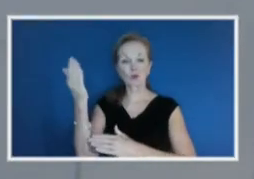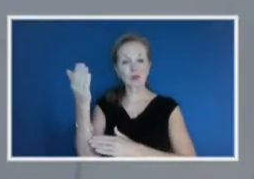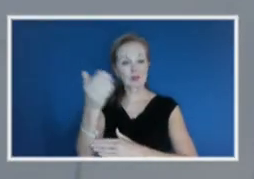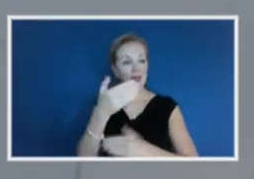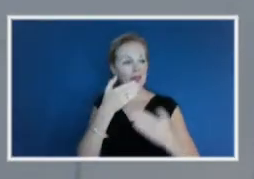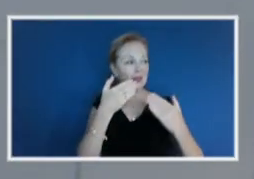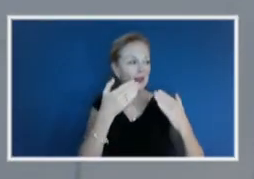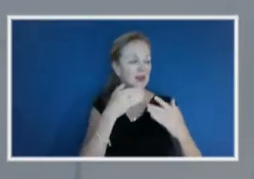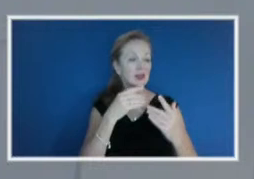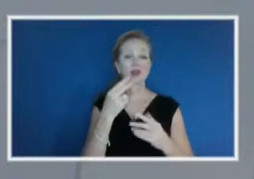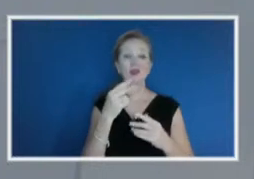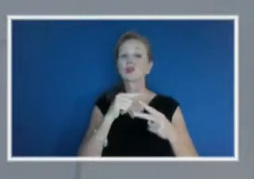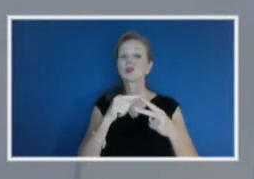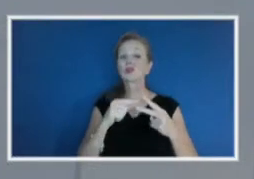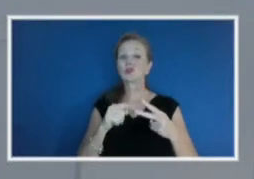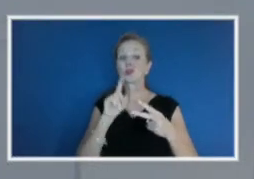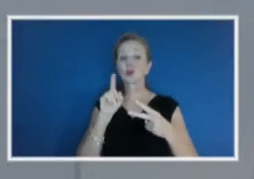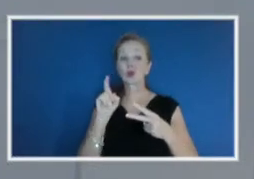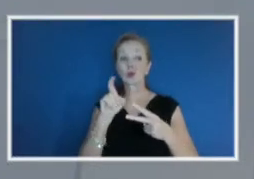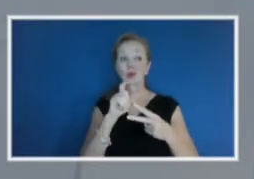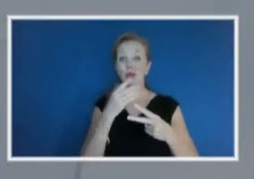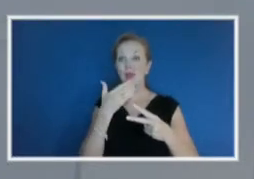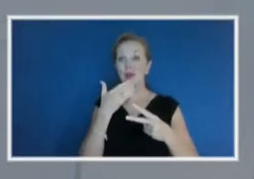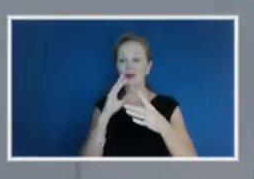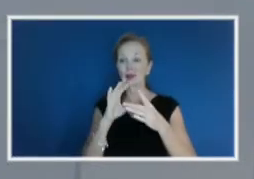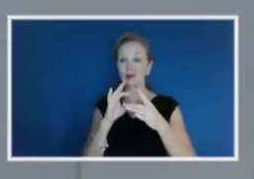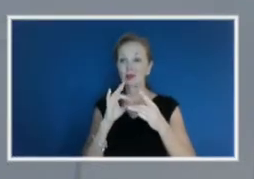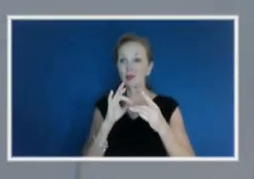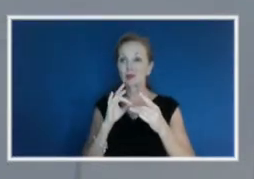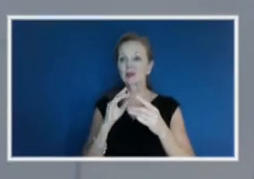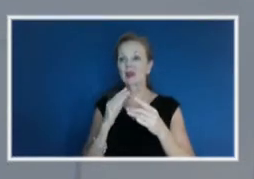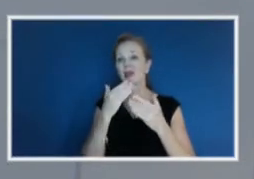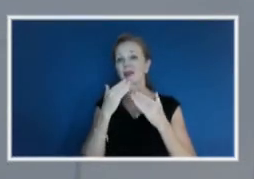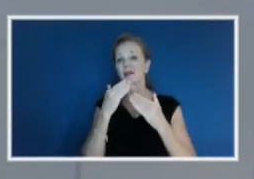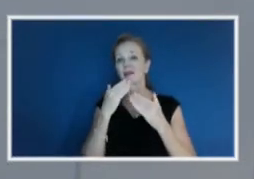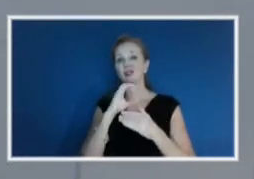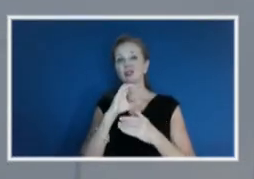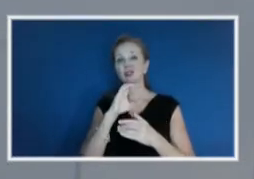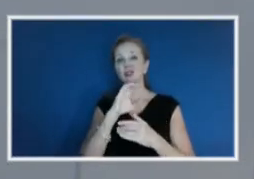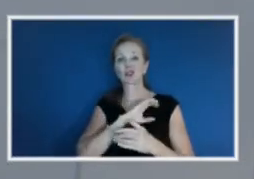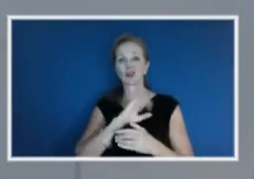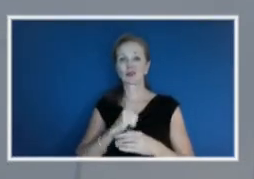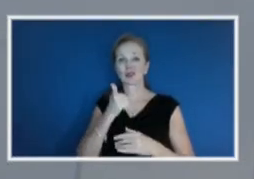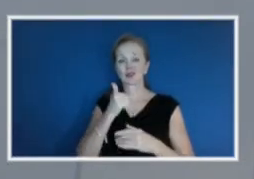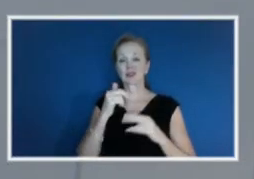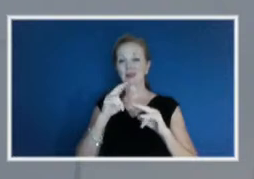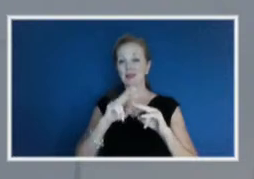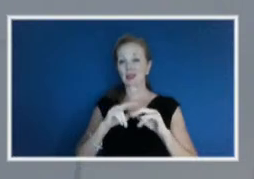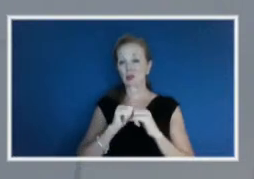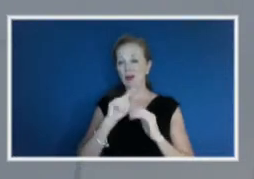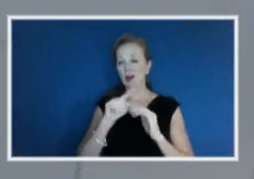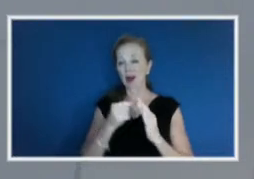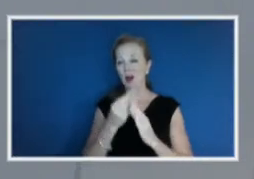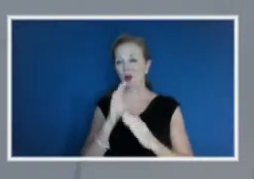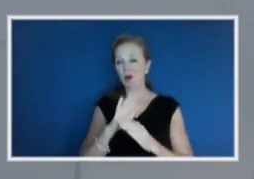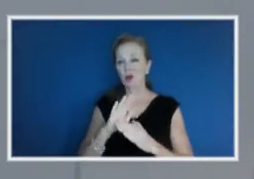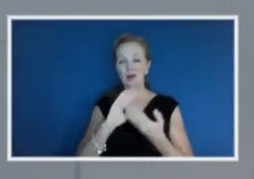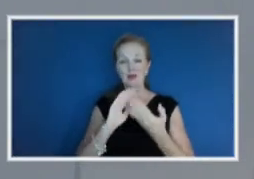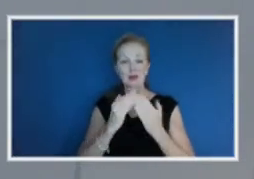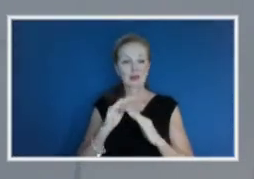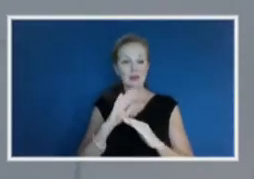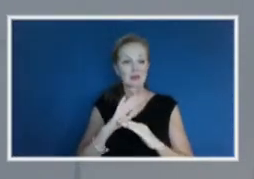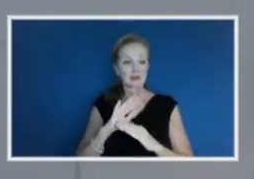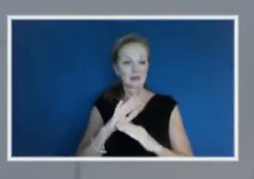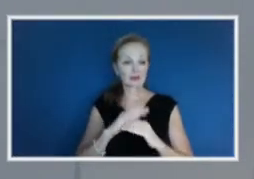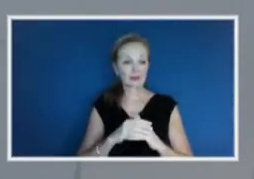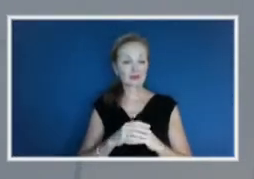questions, some comments. I want to thank the chief for sitting with me for, about an hour last month, as well as with the city,